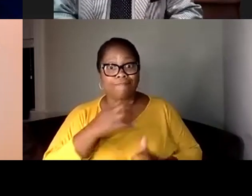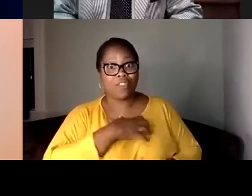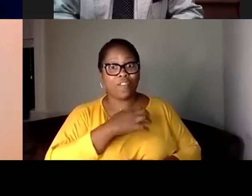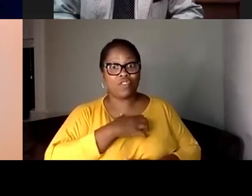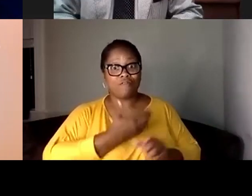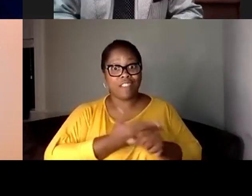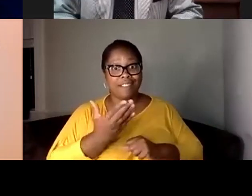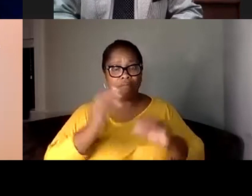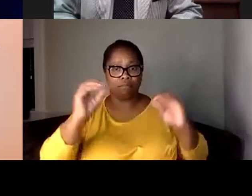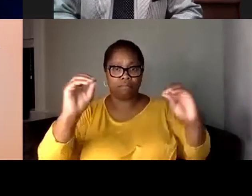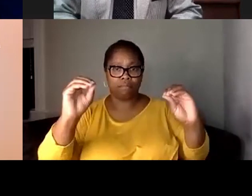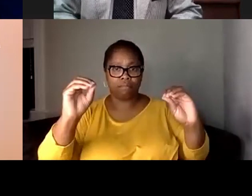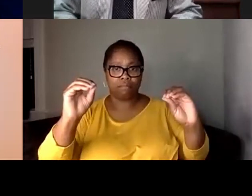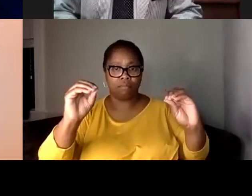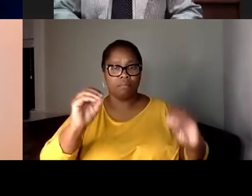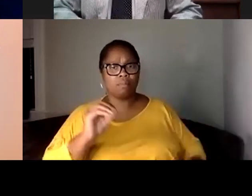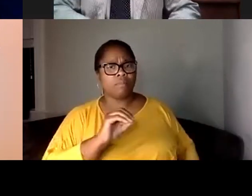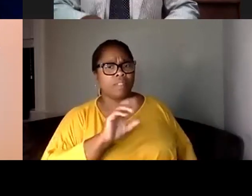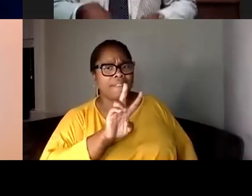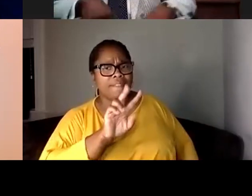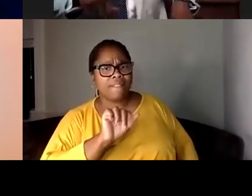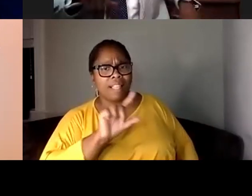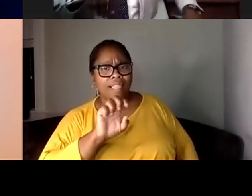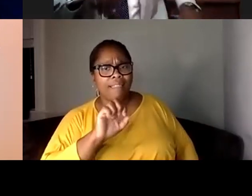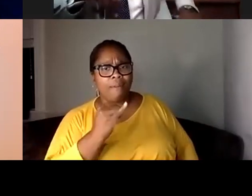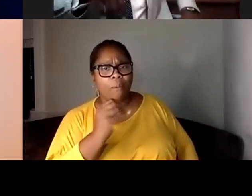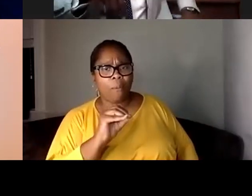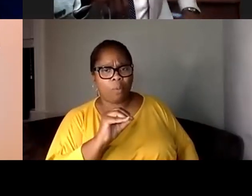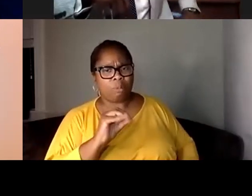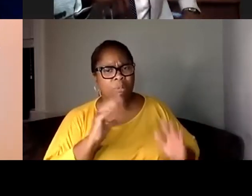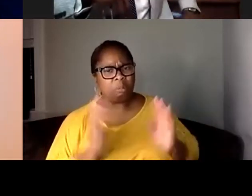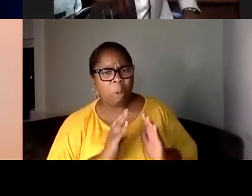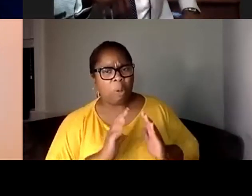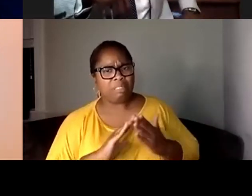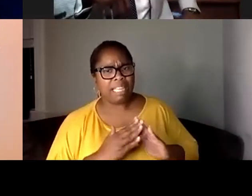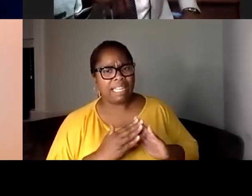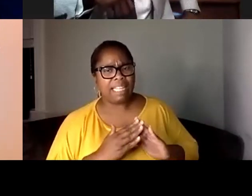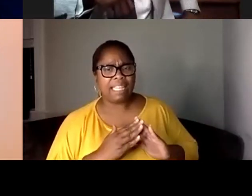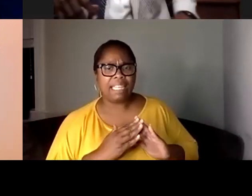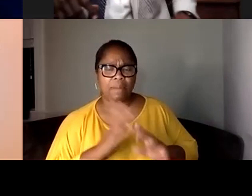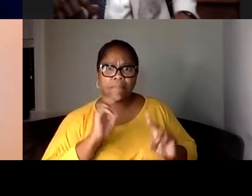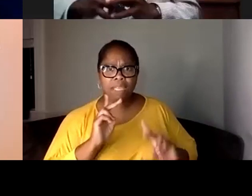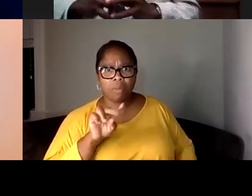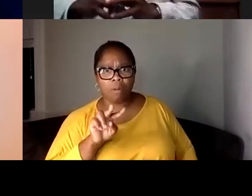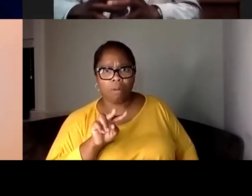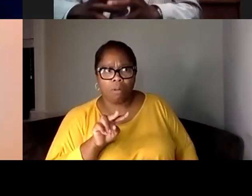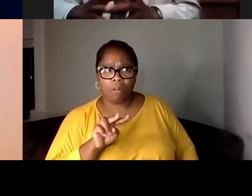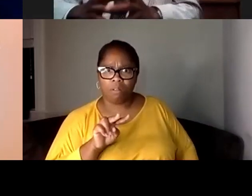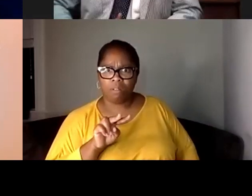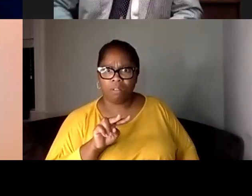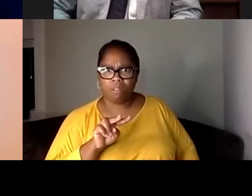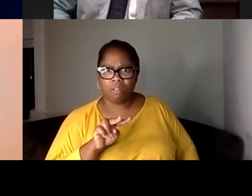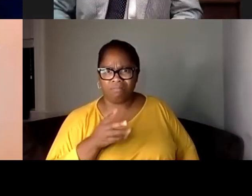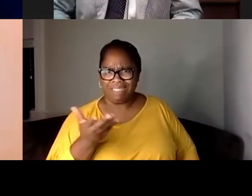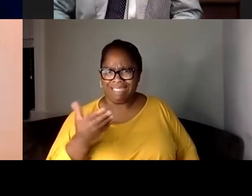Right. And Vallejo is a city much smaller than Los Angeles, because people in Los Angeles are going, well, they kill 20-something